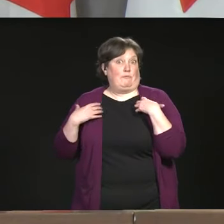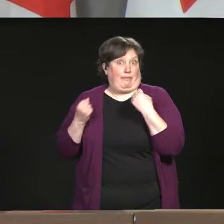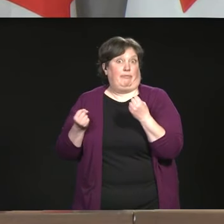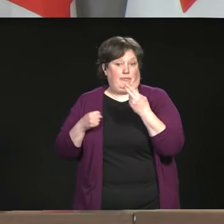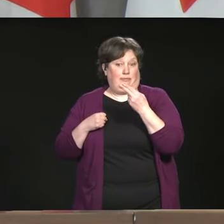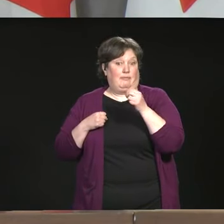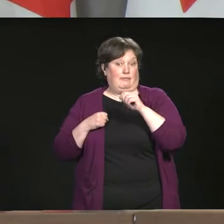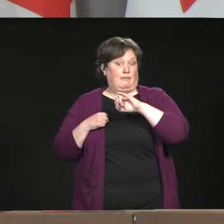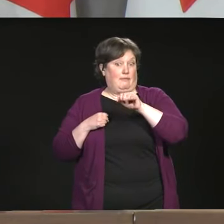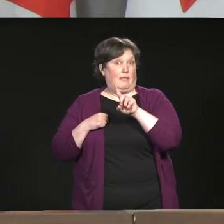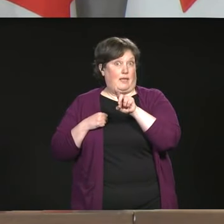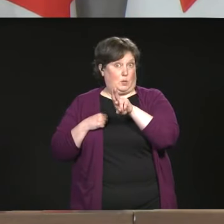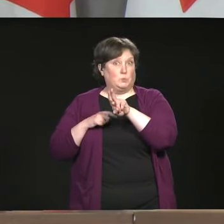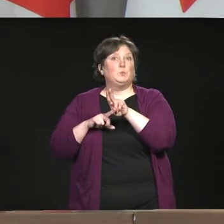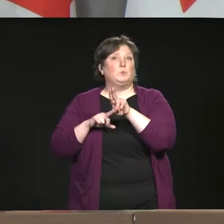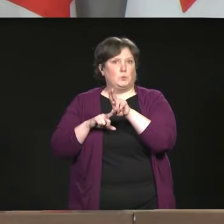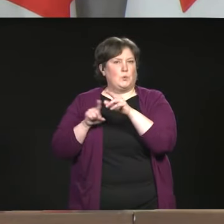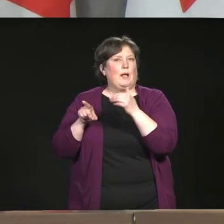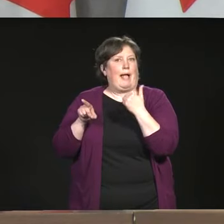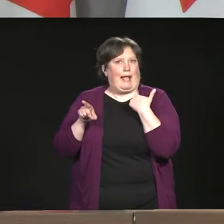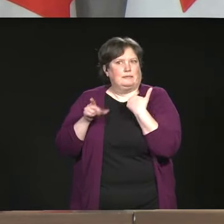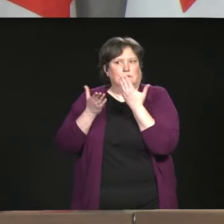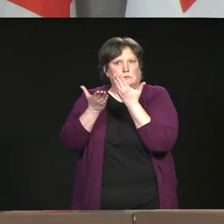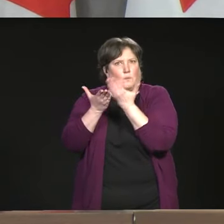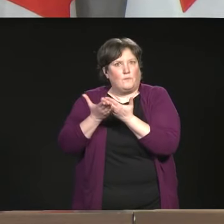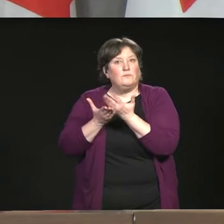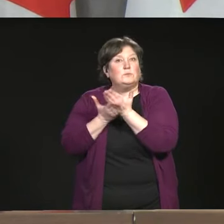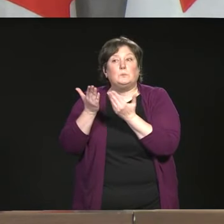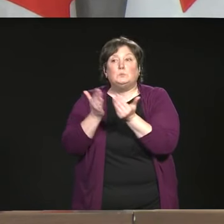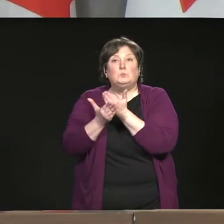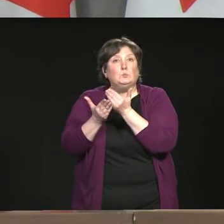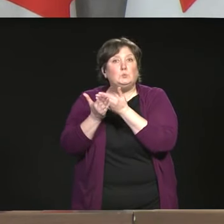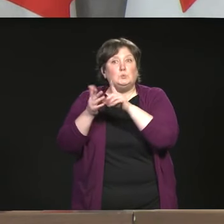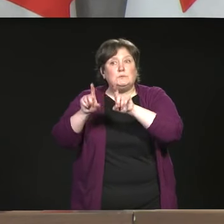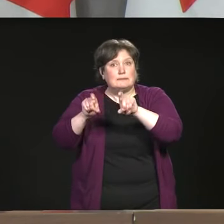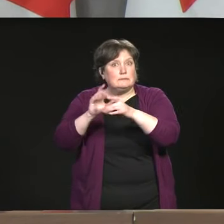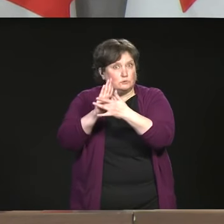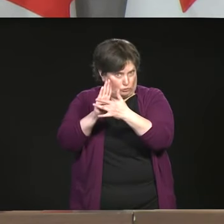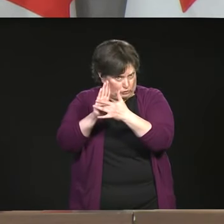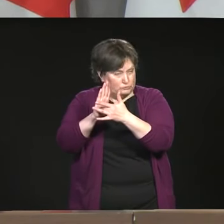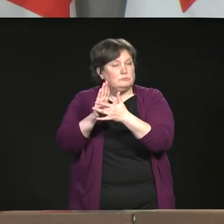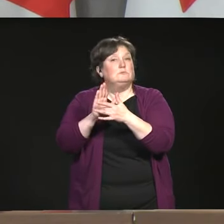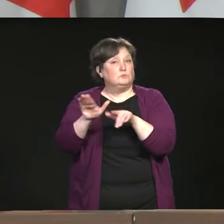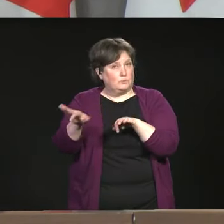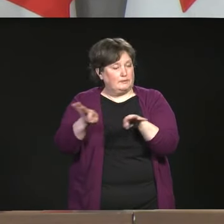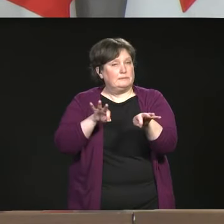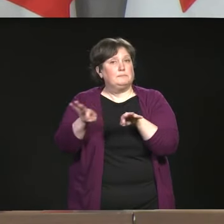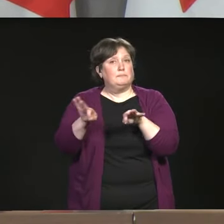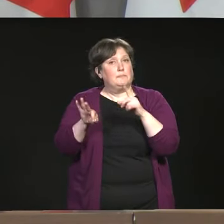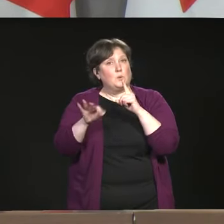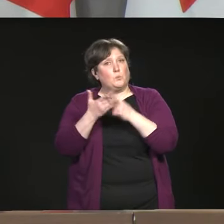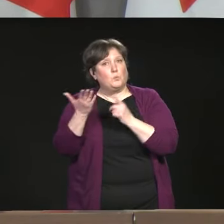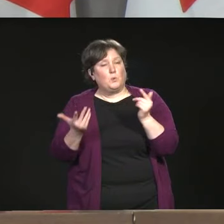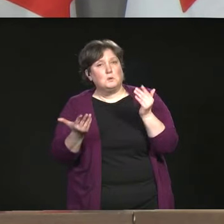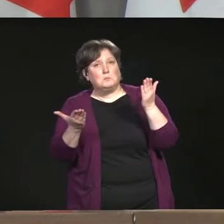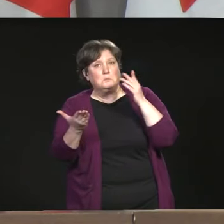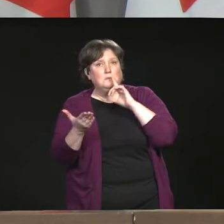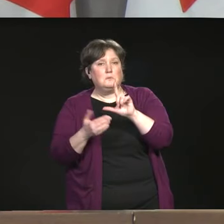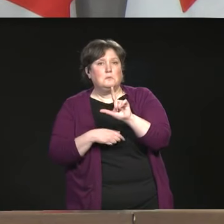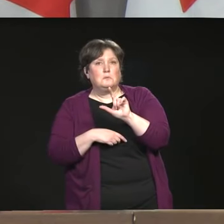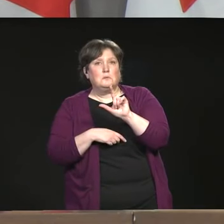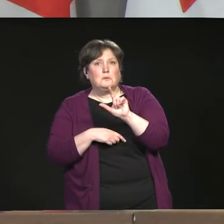terms of some of the new testing technologies. So I can speak to the sort of the posture we're putting forward in terms of our laboratory testing approach across the